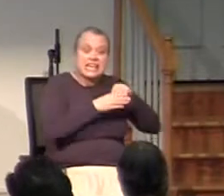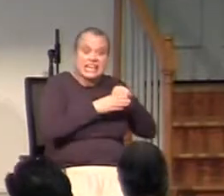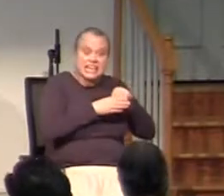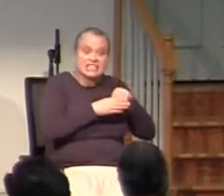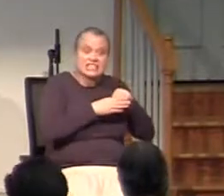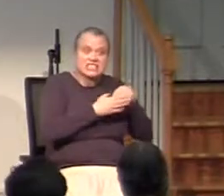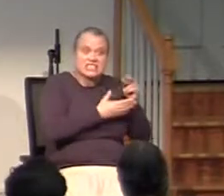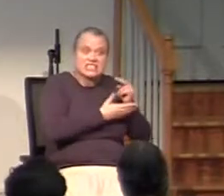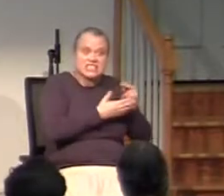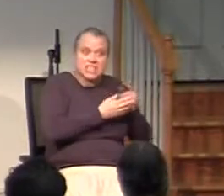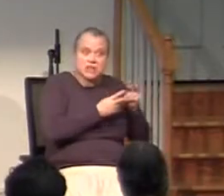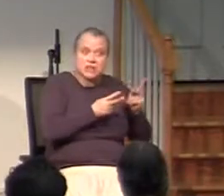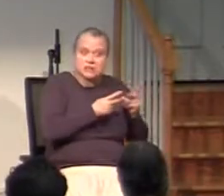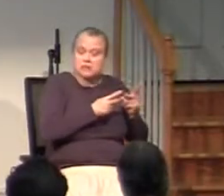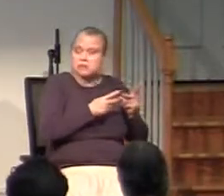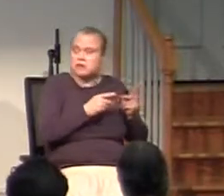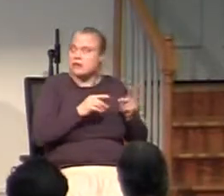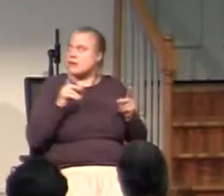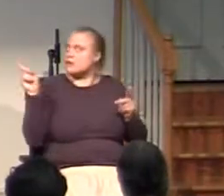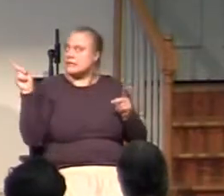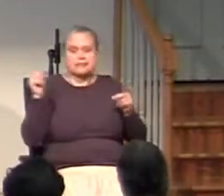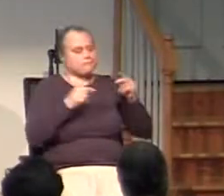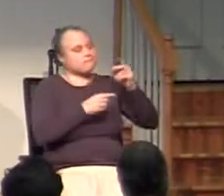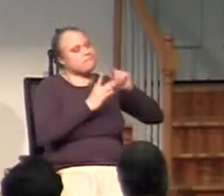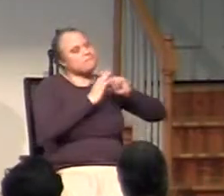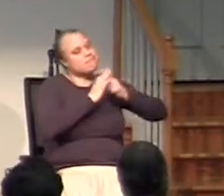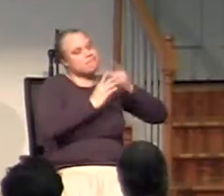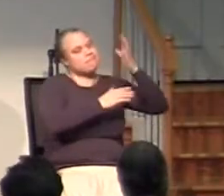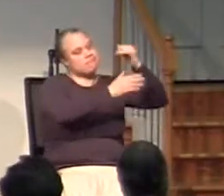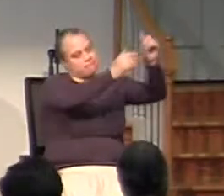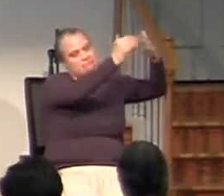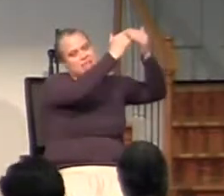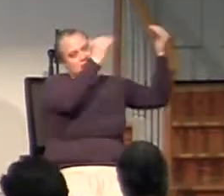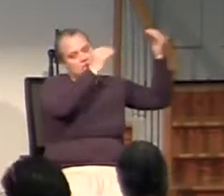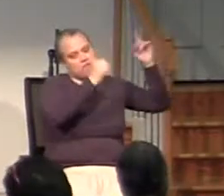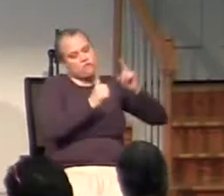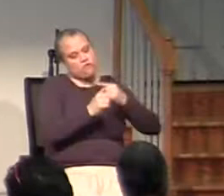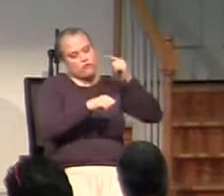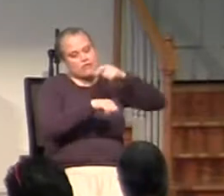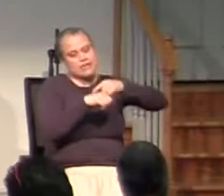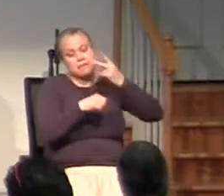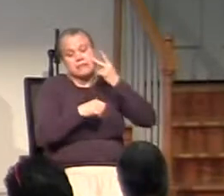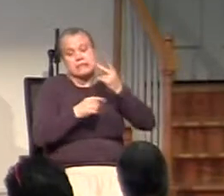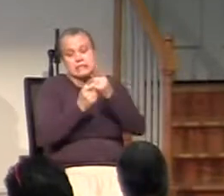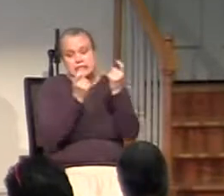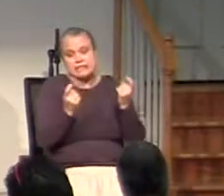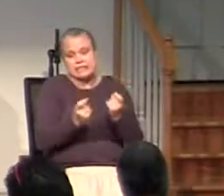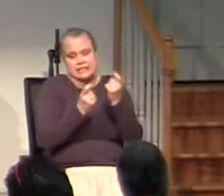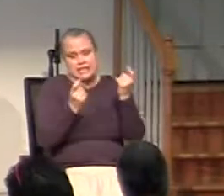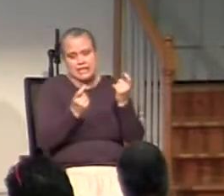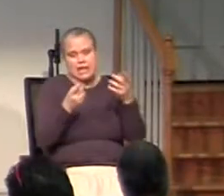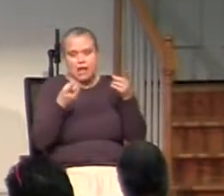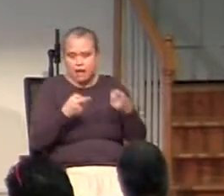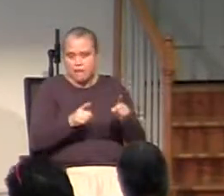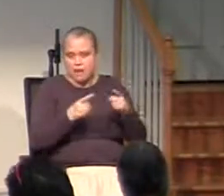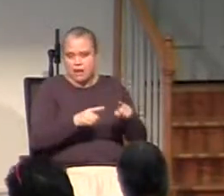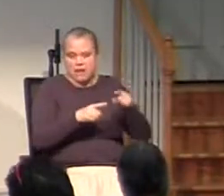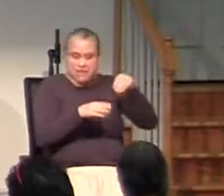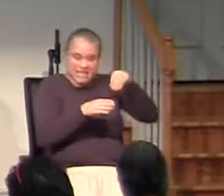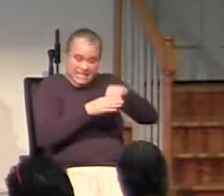Began in heaven. The original sin is found in heaven, in Lucifer. Lucifer was so close to